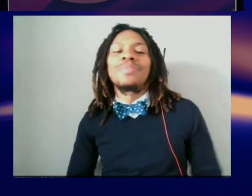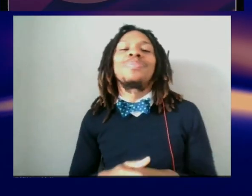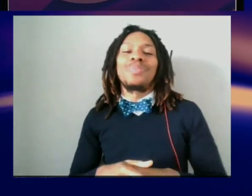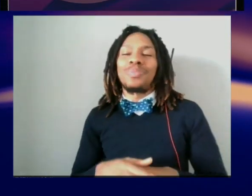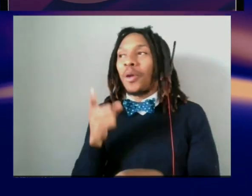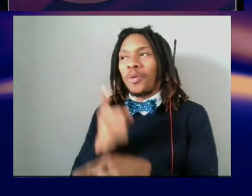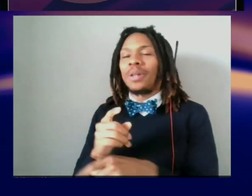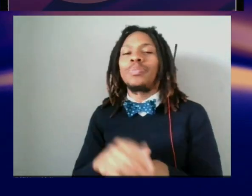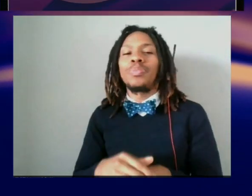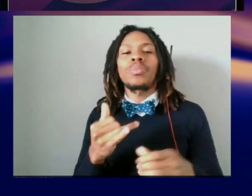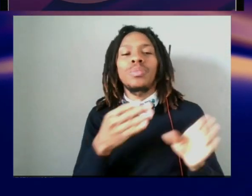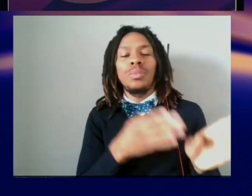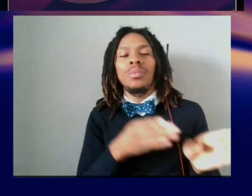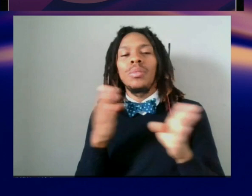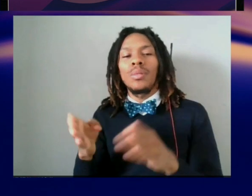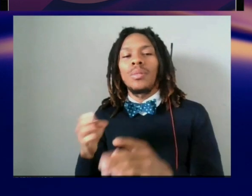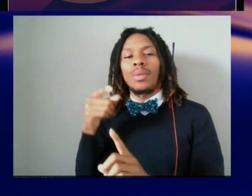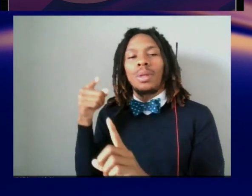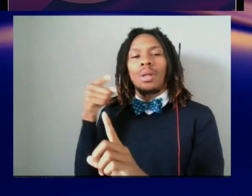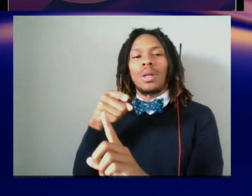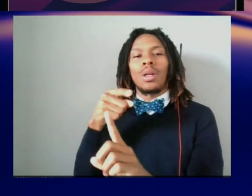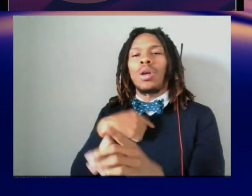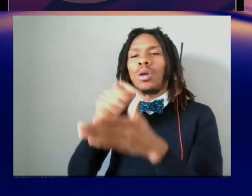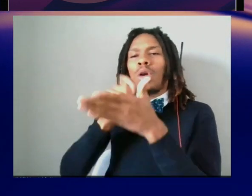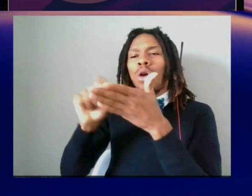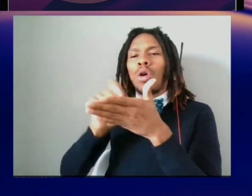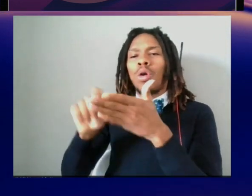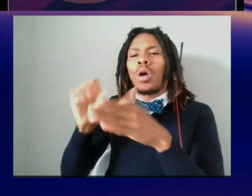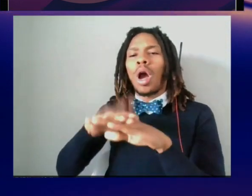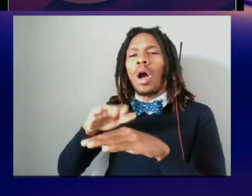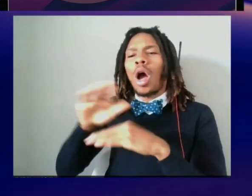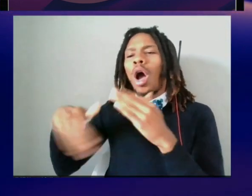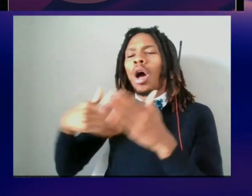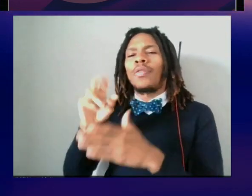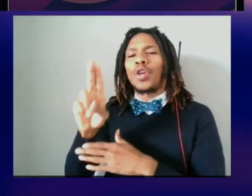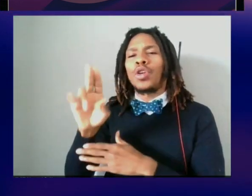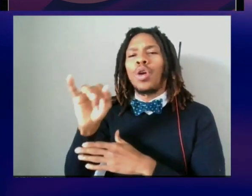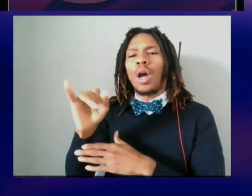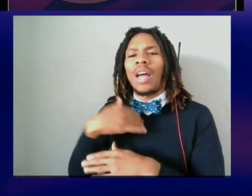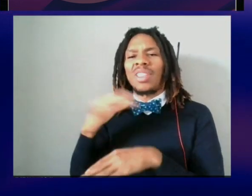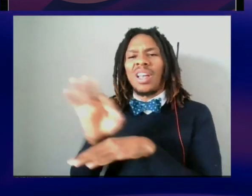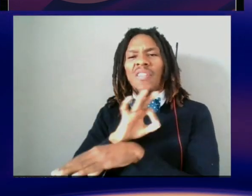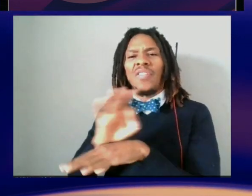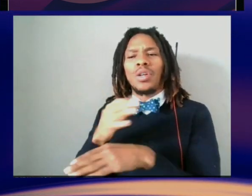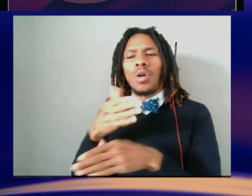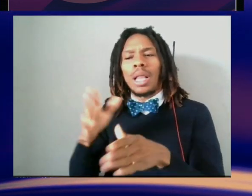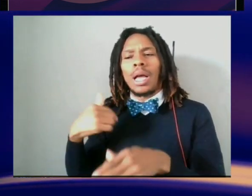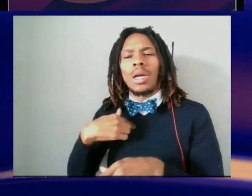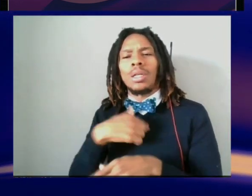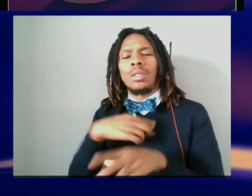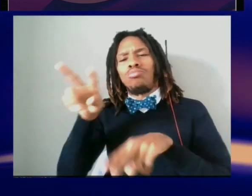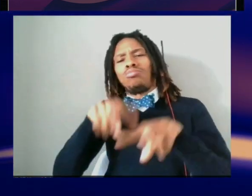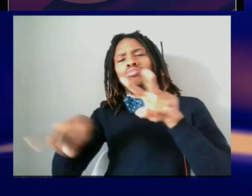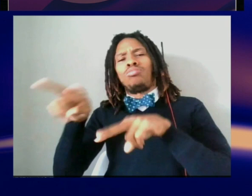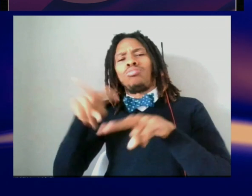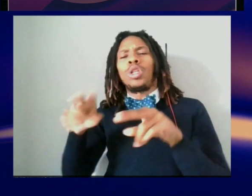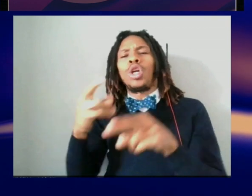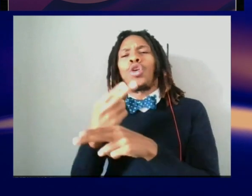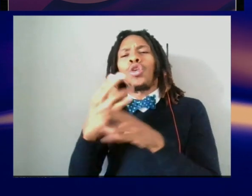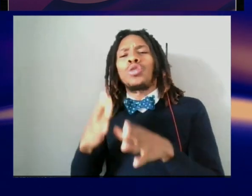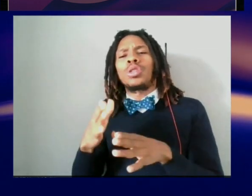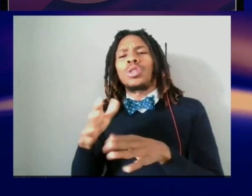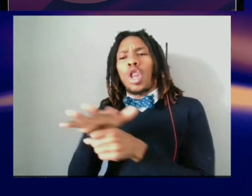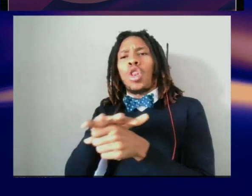back over. This is where we're going to be writing all of our UI. And as you can see, we have this function that's going to allow us to observe the user's location. And the